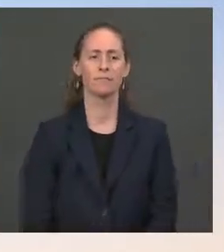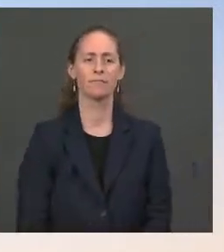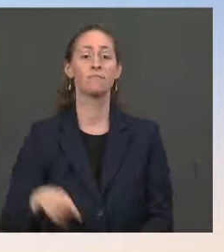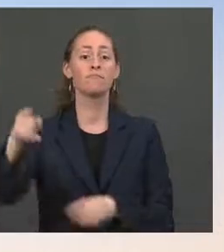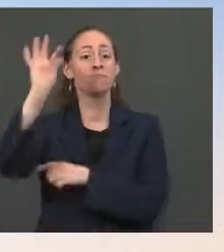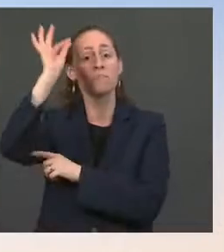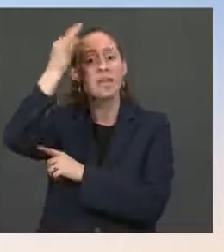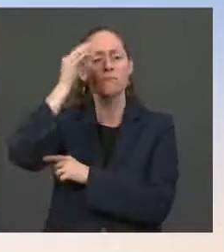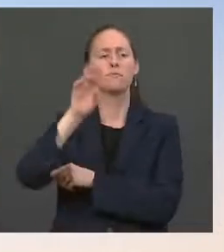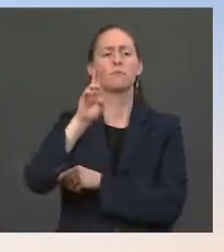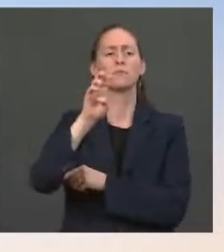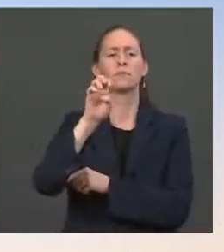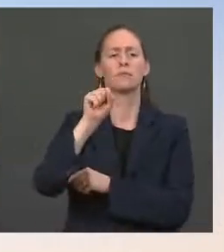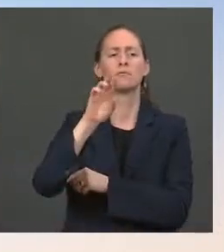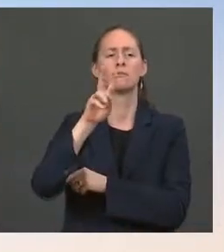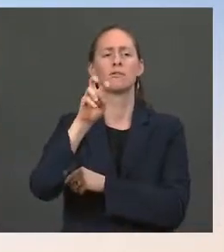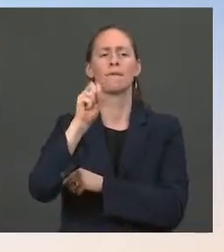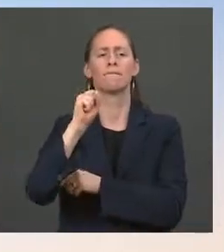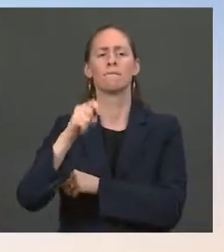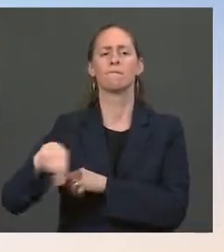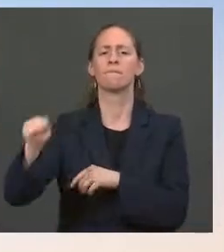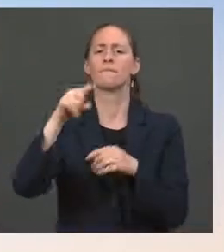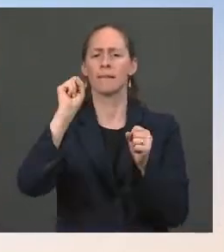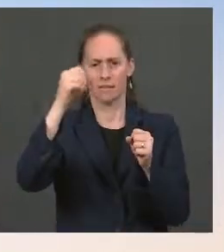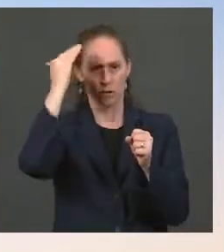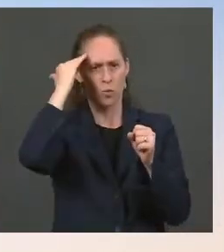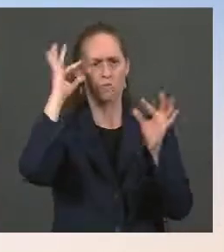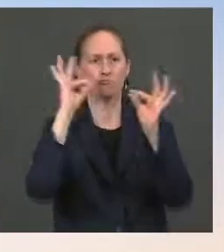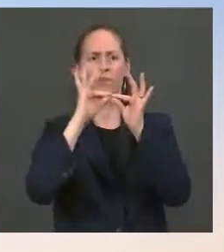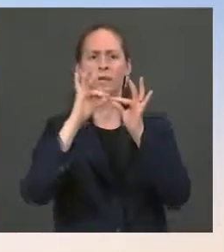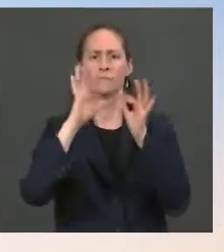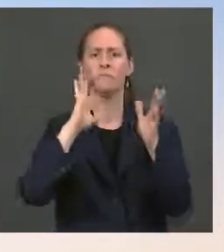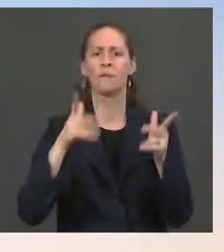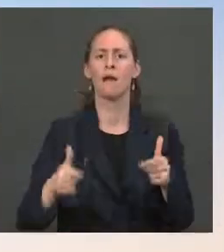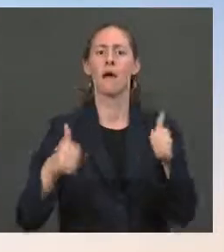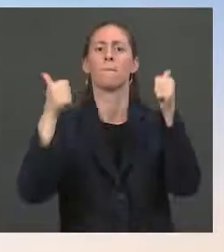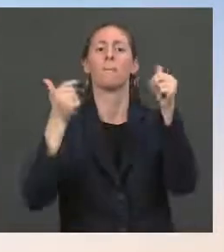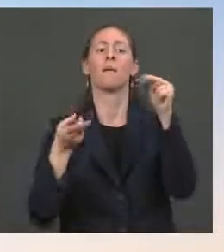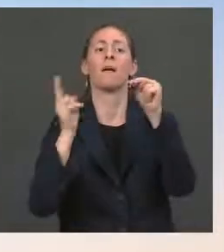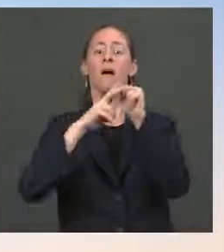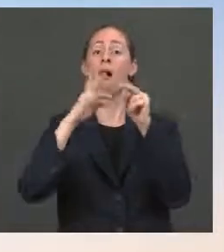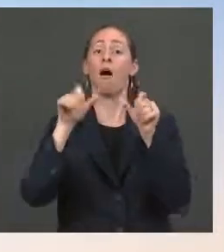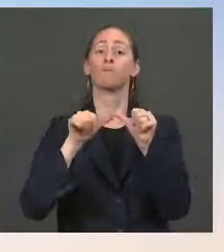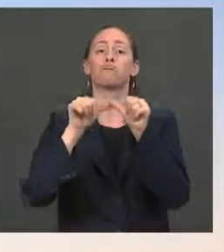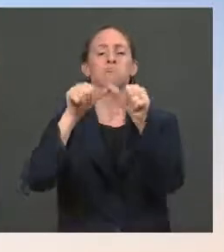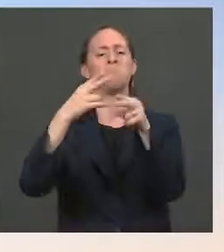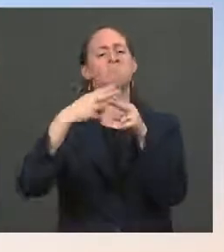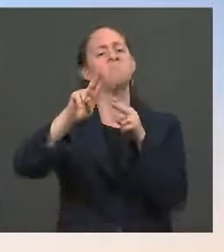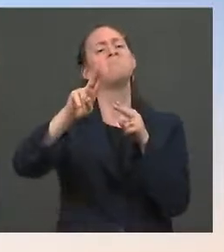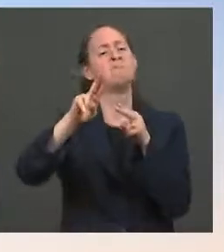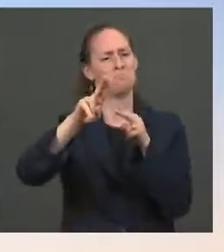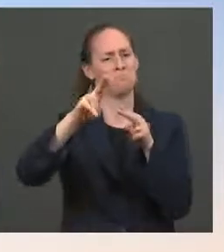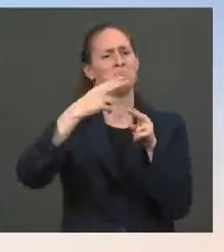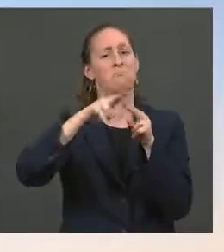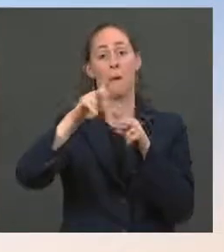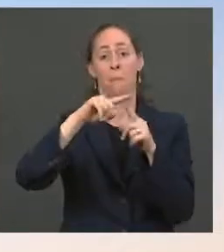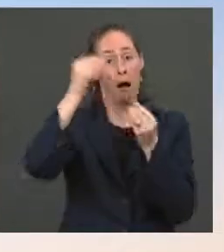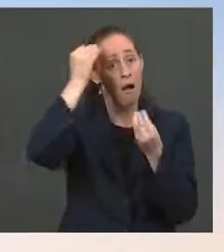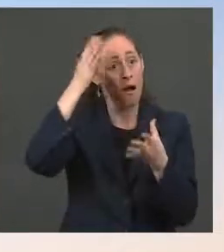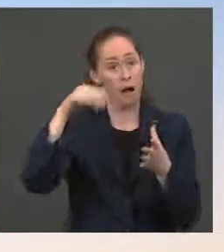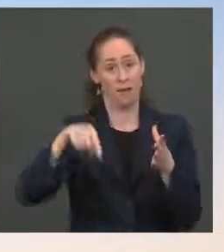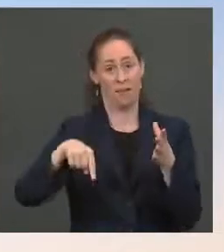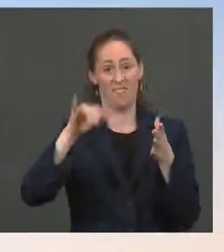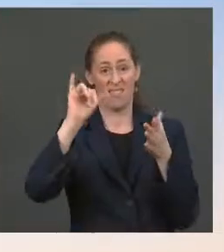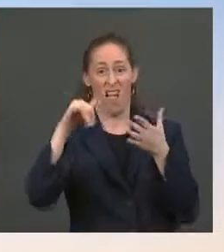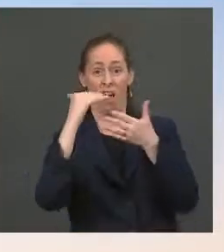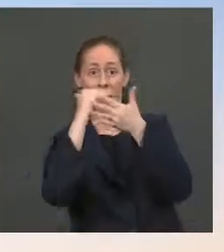is expected to come down. They continue to say it's transitory. I would say that it is a 10-year package, but what's important